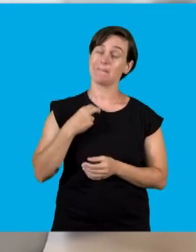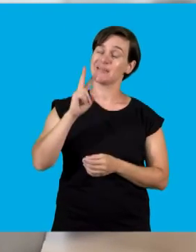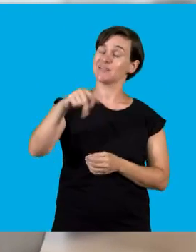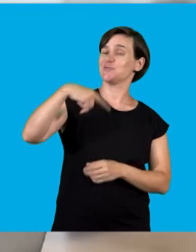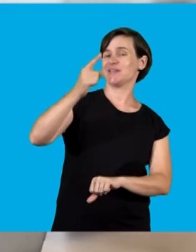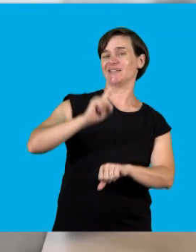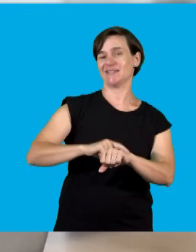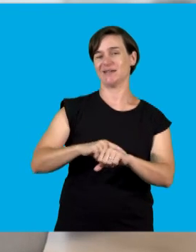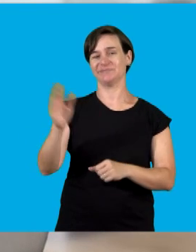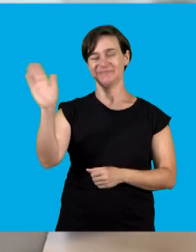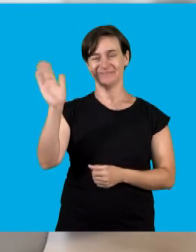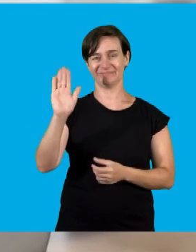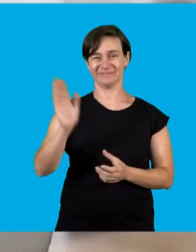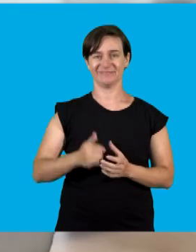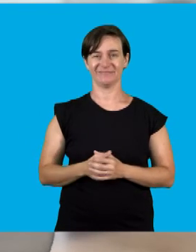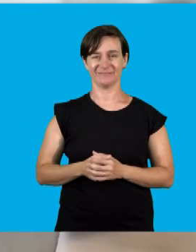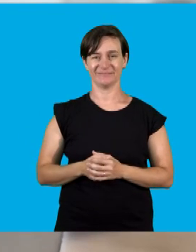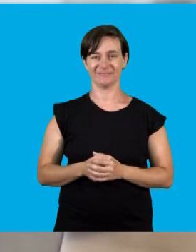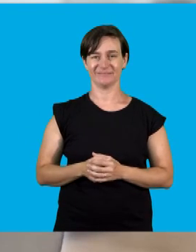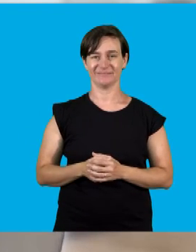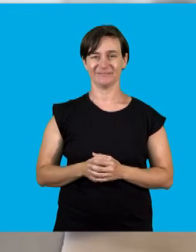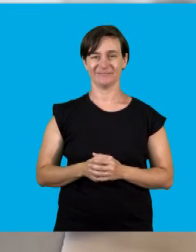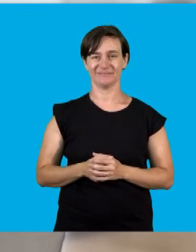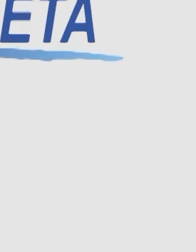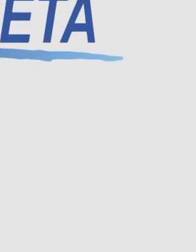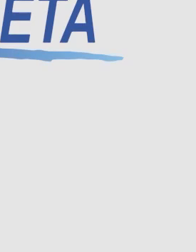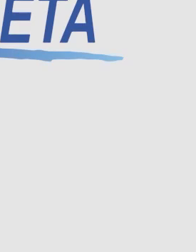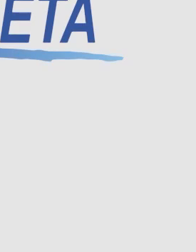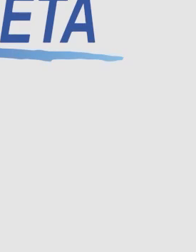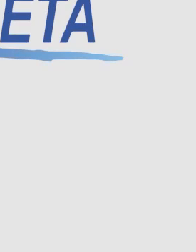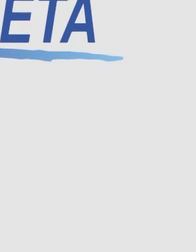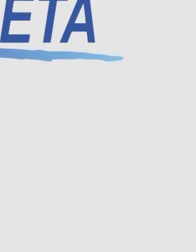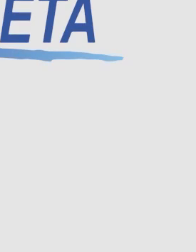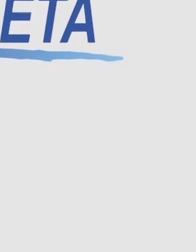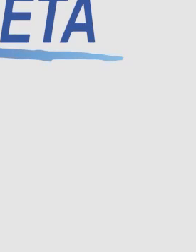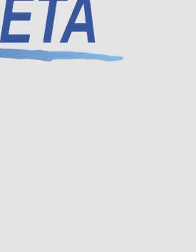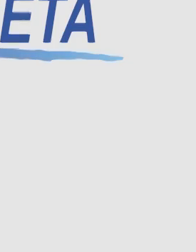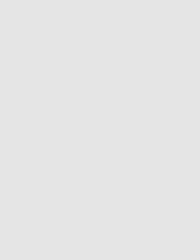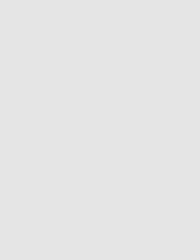I'll see you next time around. Goodbye.